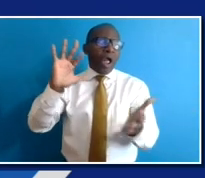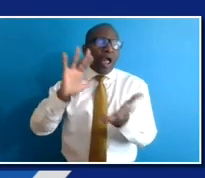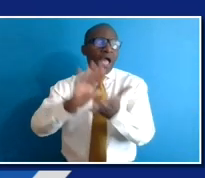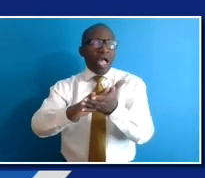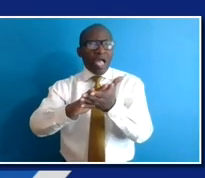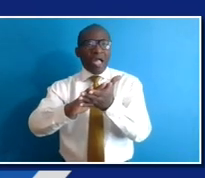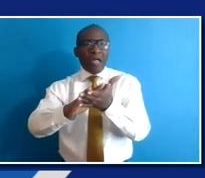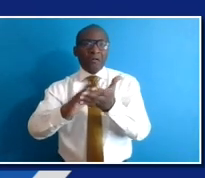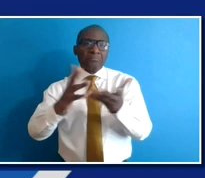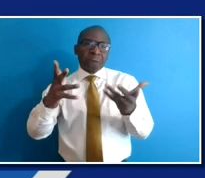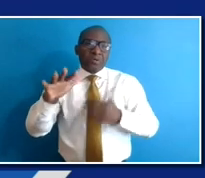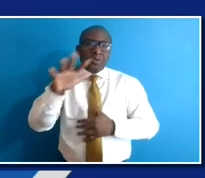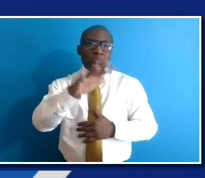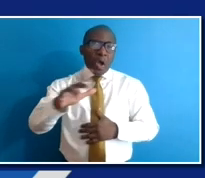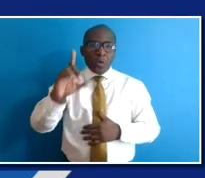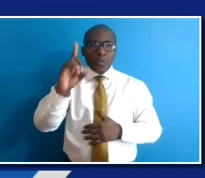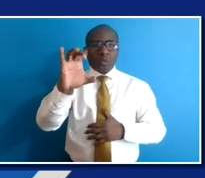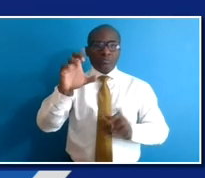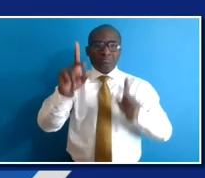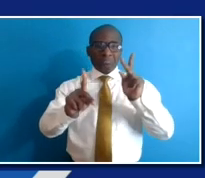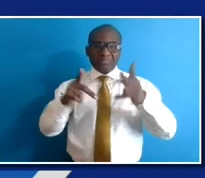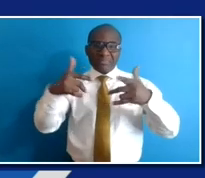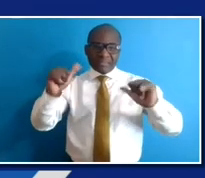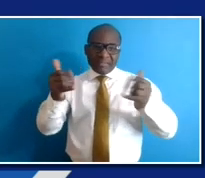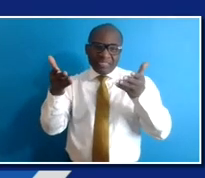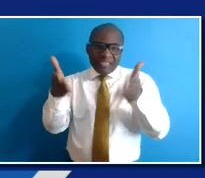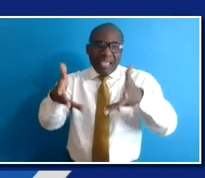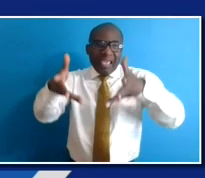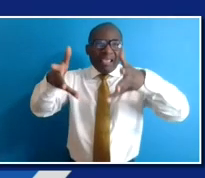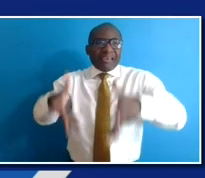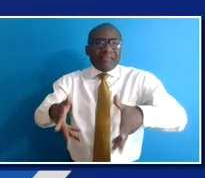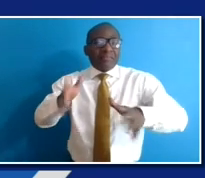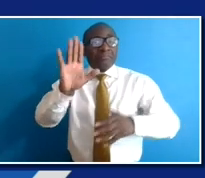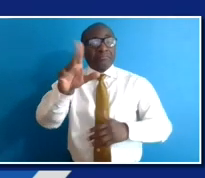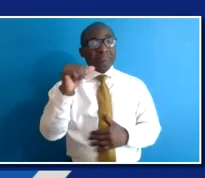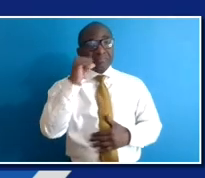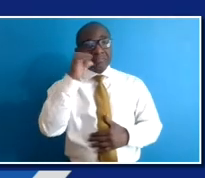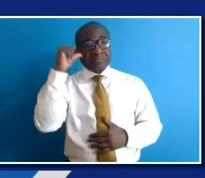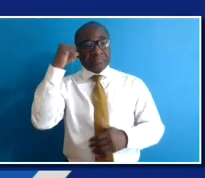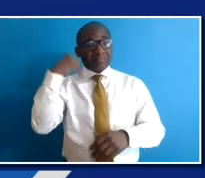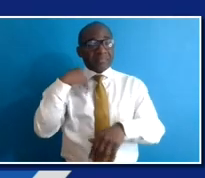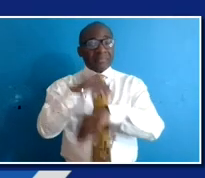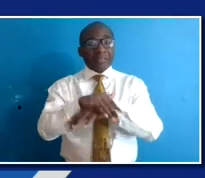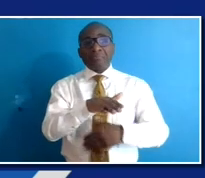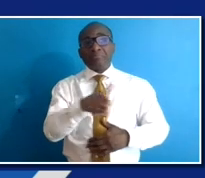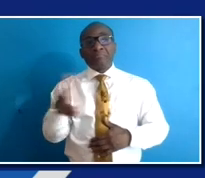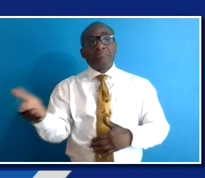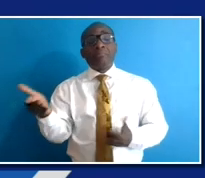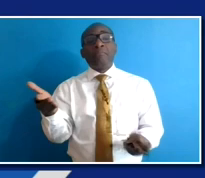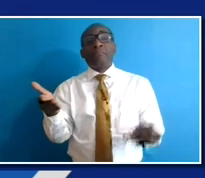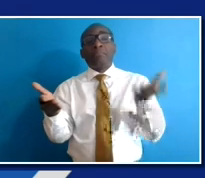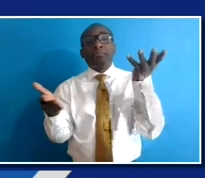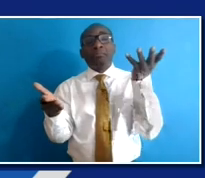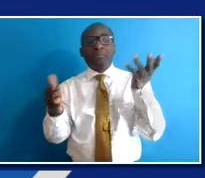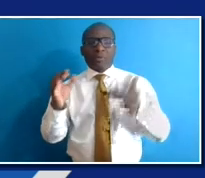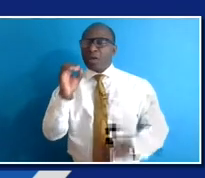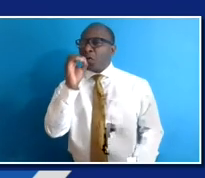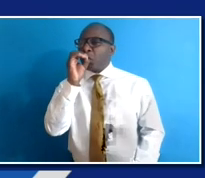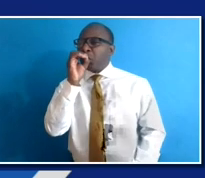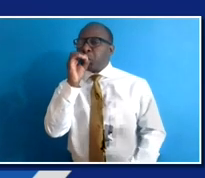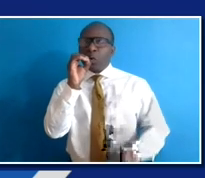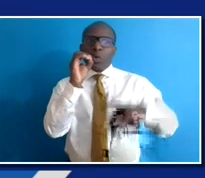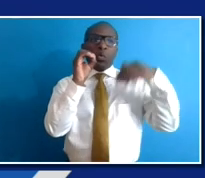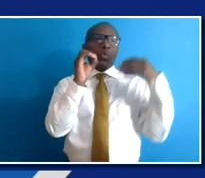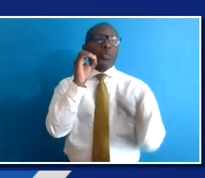very good last night. We lost no one to COVID virus. The first time that we have had 2 out of 3 nights with